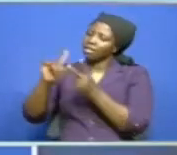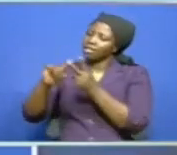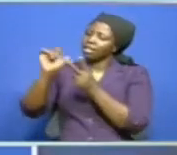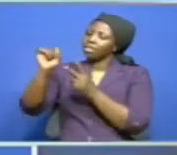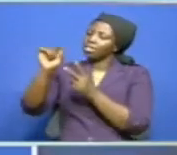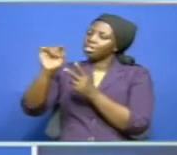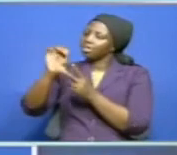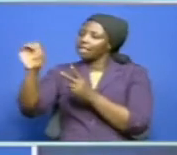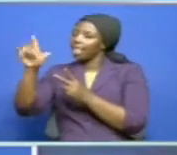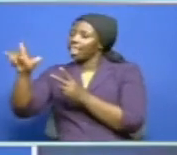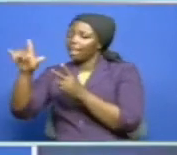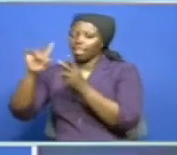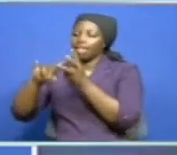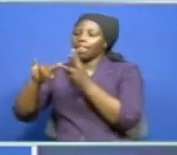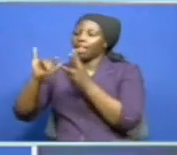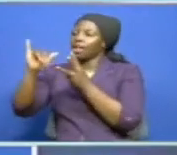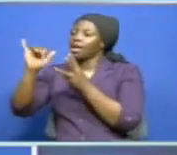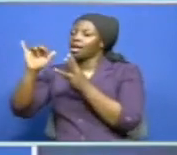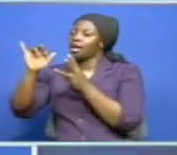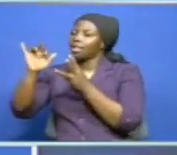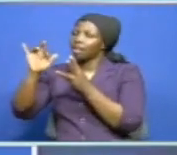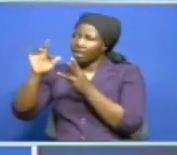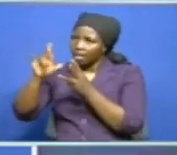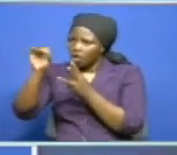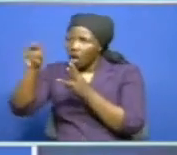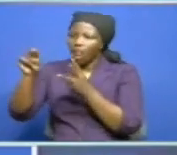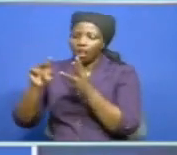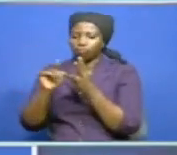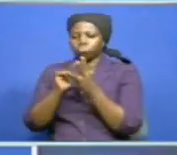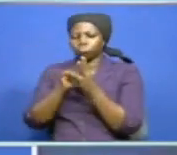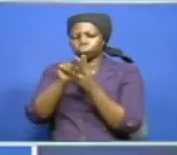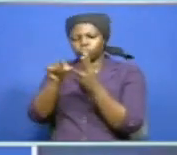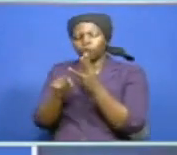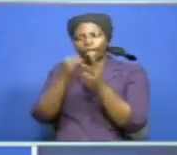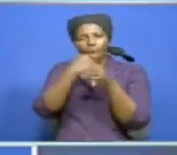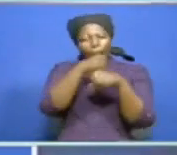find, and also things like iron, they make the paint, the finishing materials, tiles.